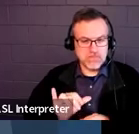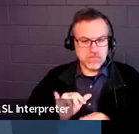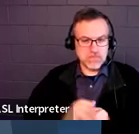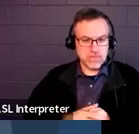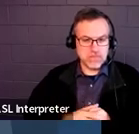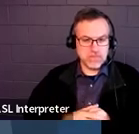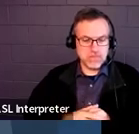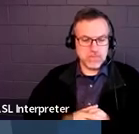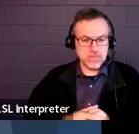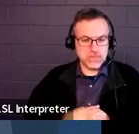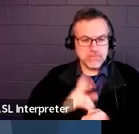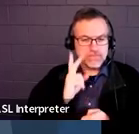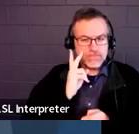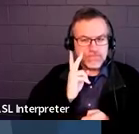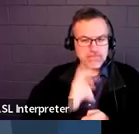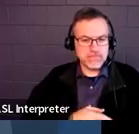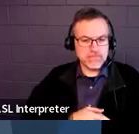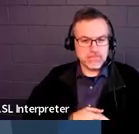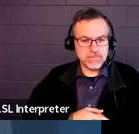Let's see.